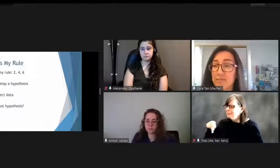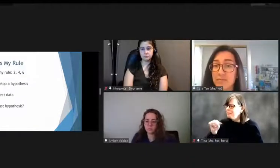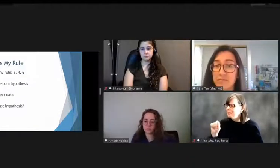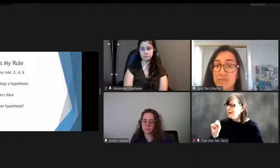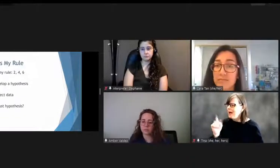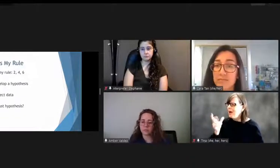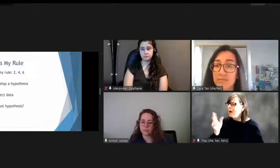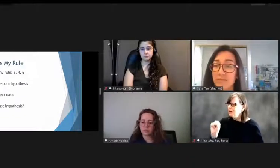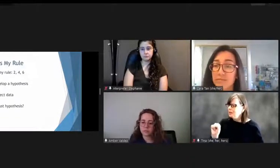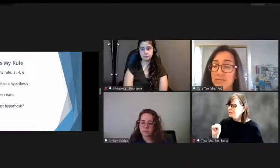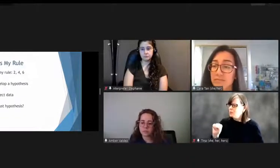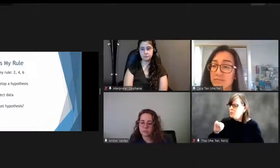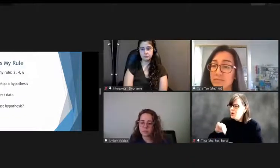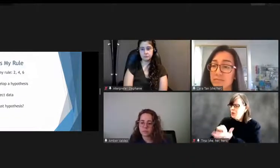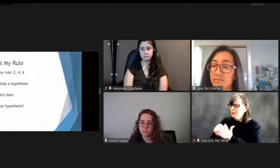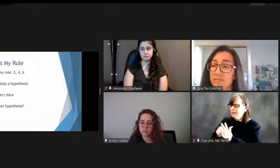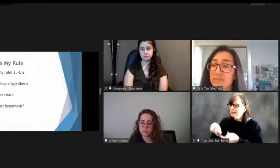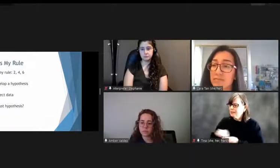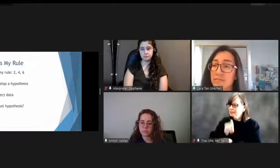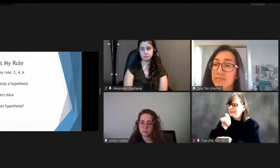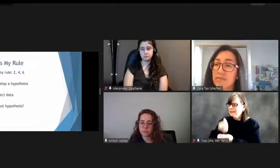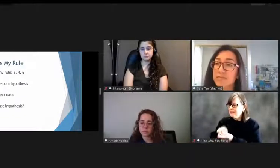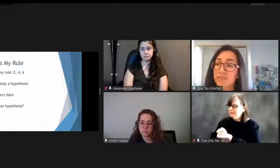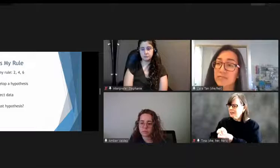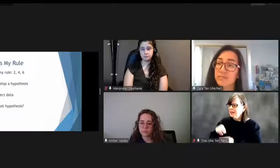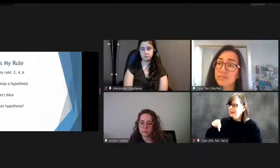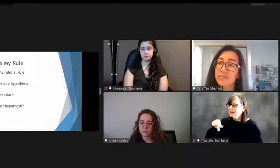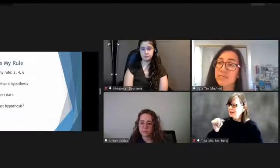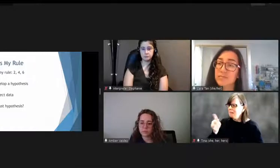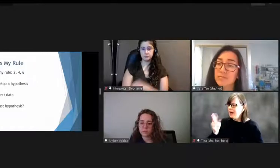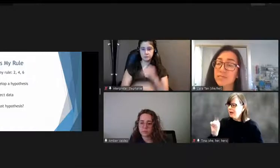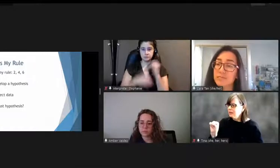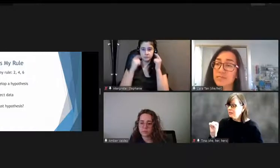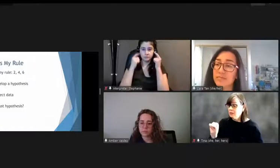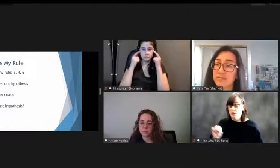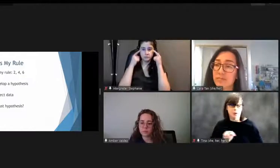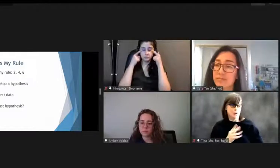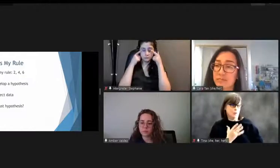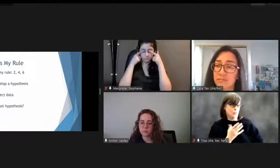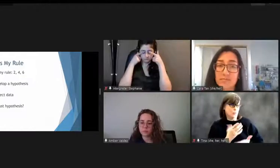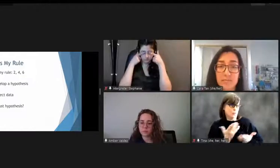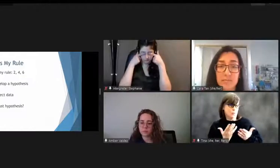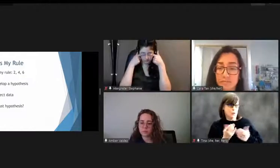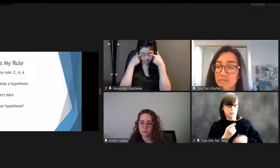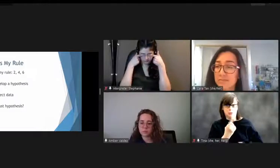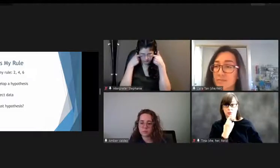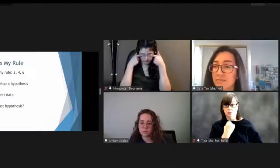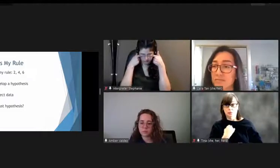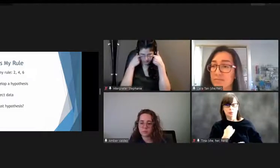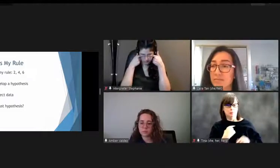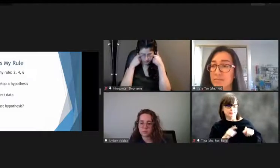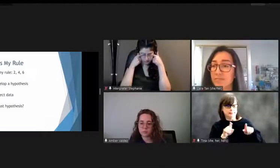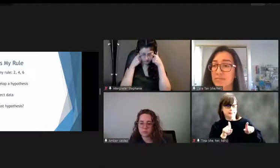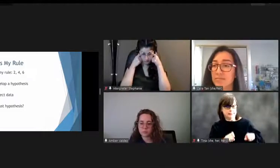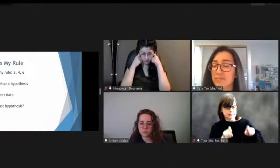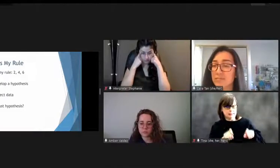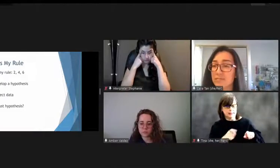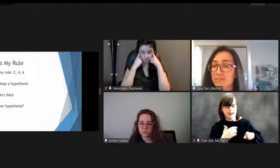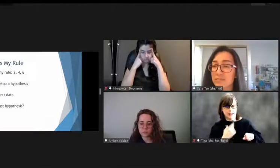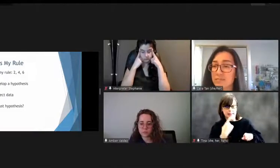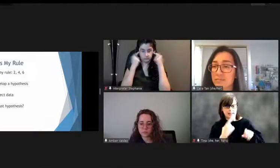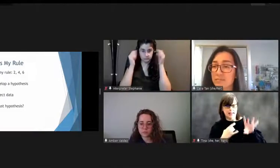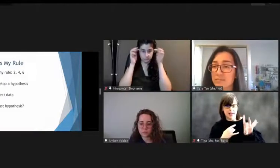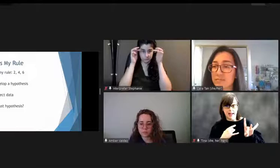Well, I'm just gathering my evidence from the 3 numbers you told us to test. Mhm. My number was 8,